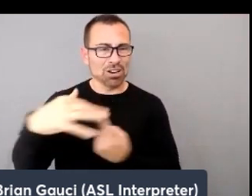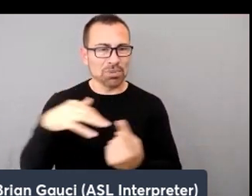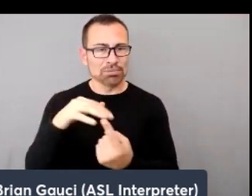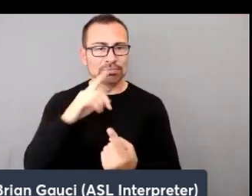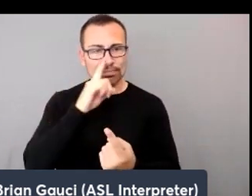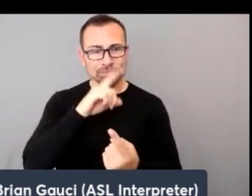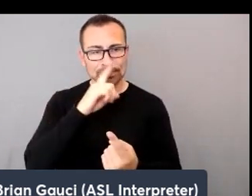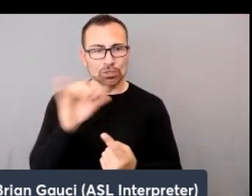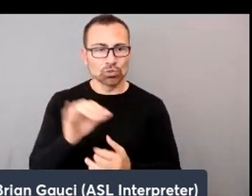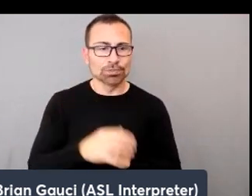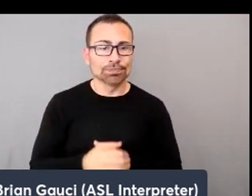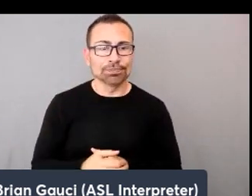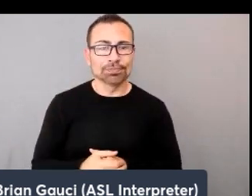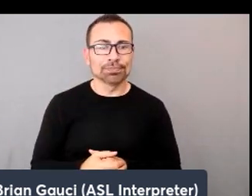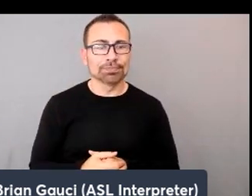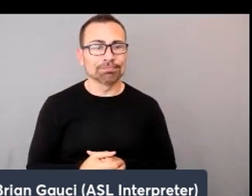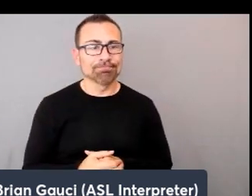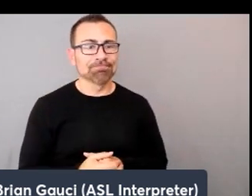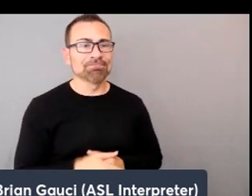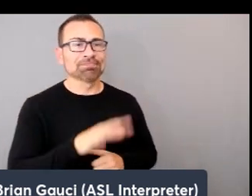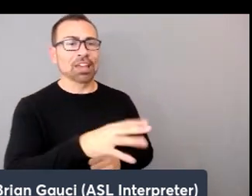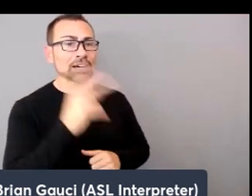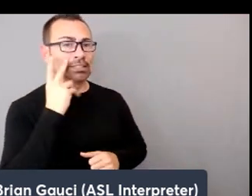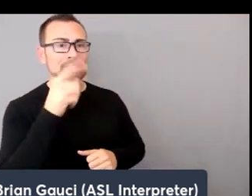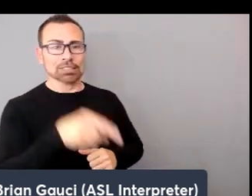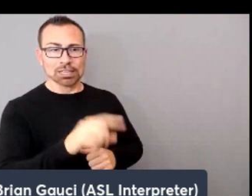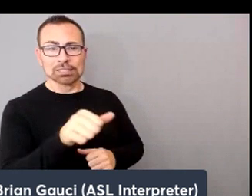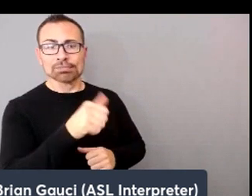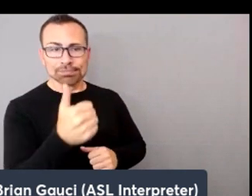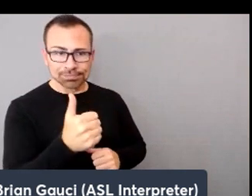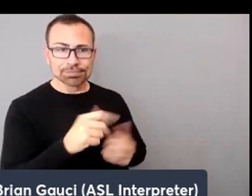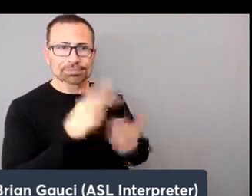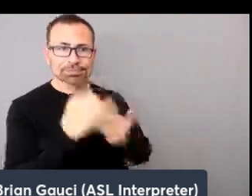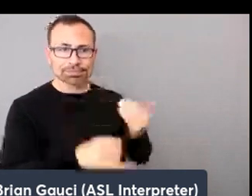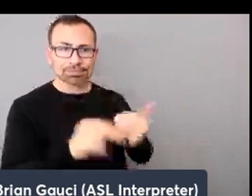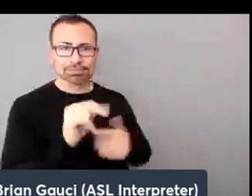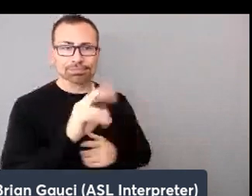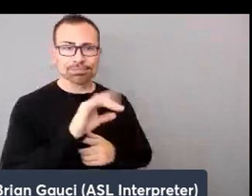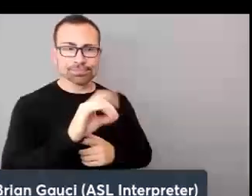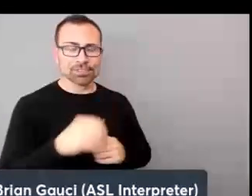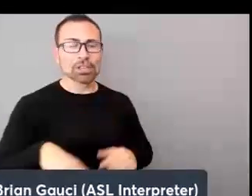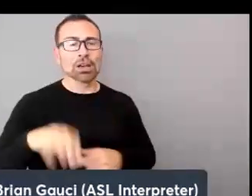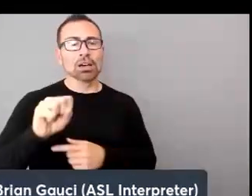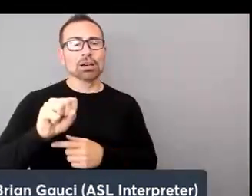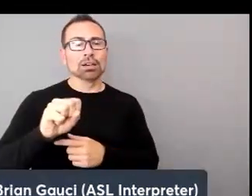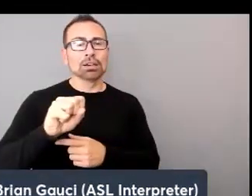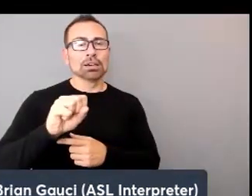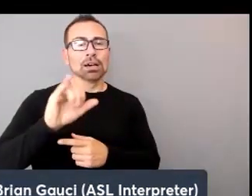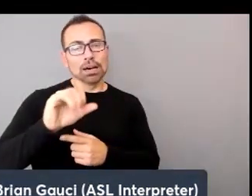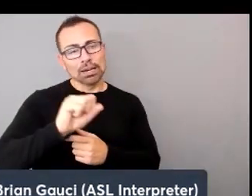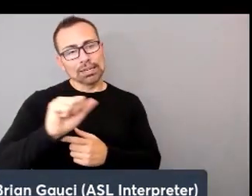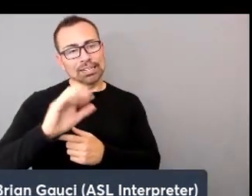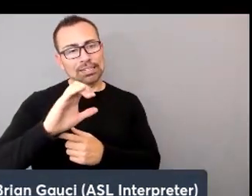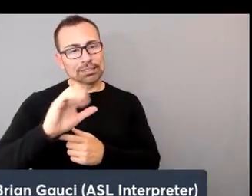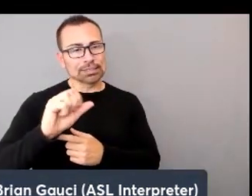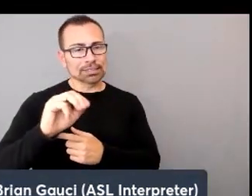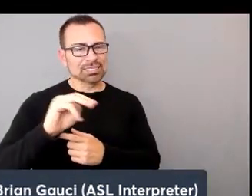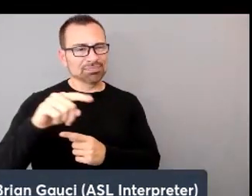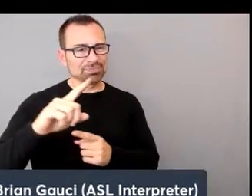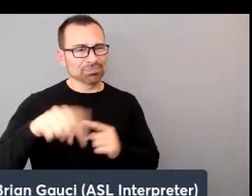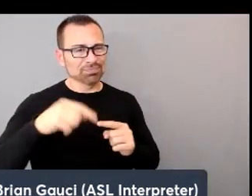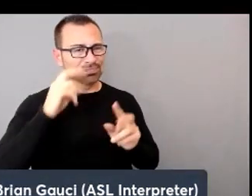That's another project from NVIDIA, Isaac Sim, when I was looking at the replicator docs. Really interesting. It's a robotics program,